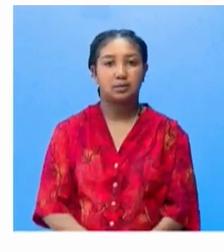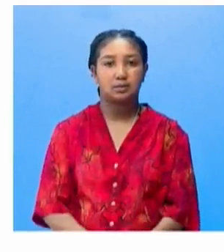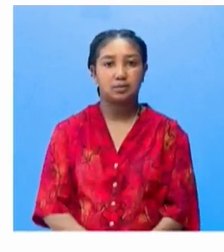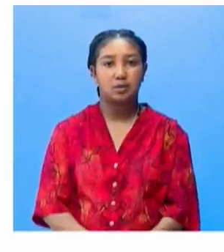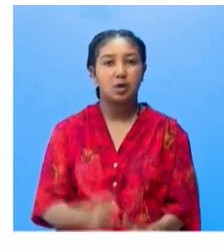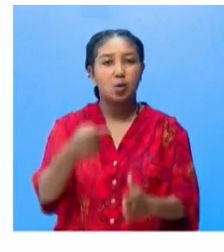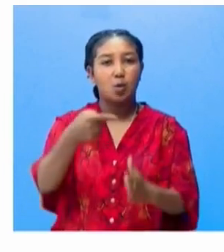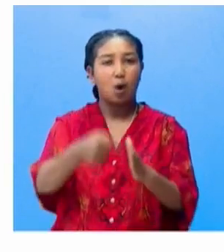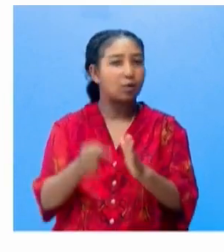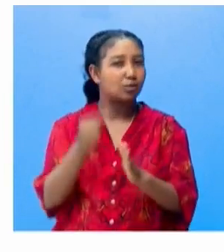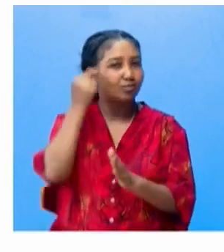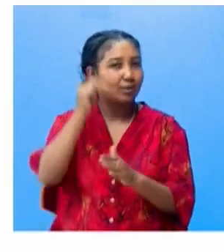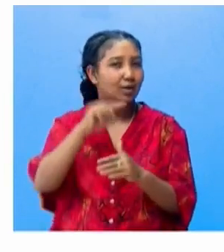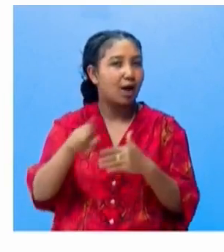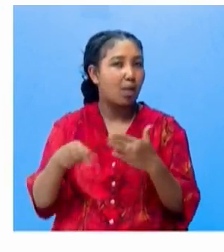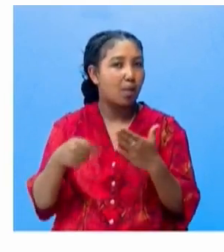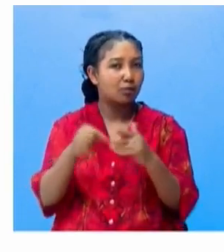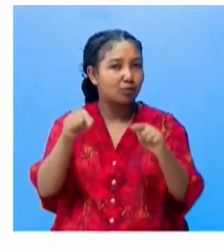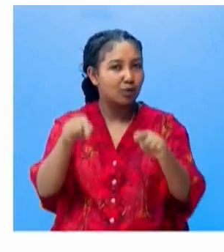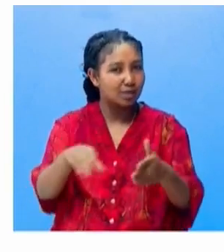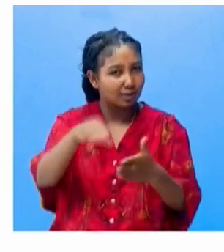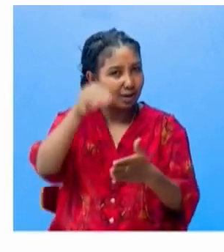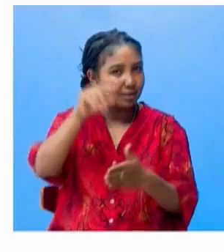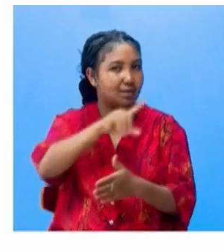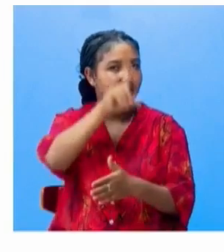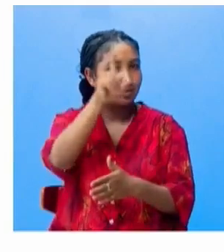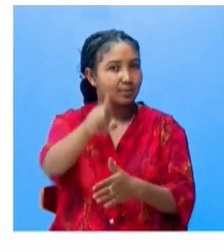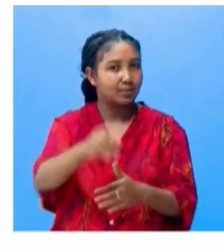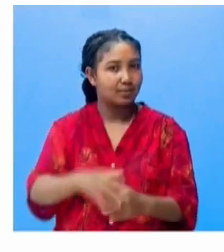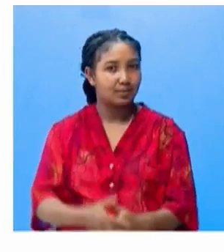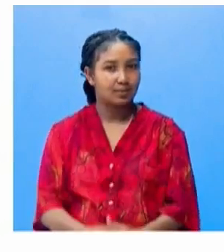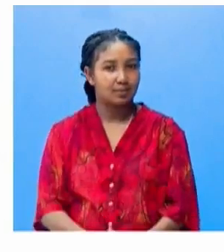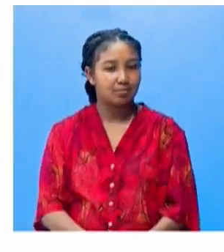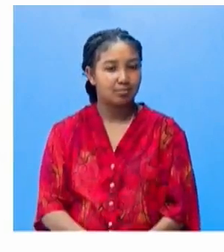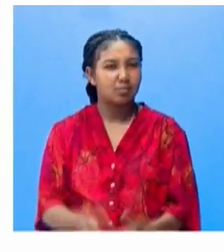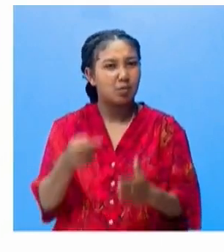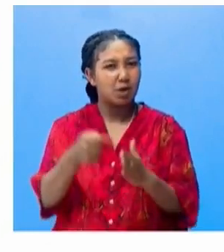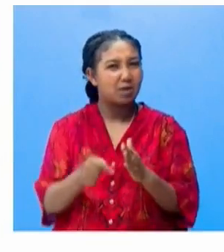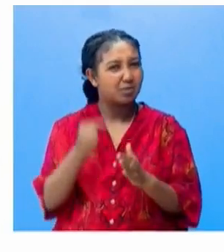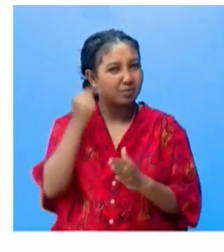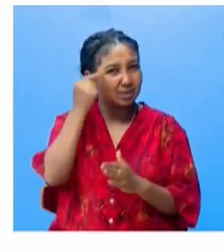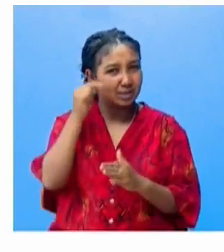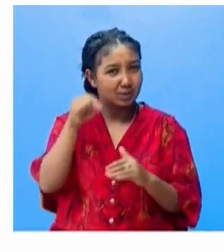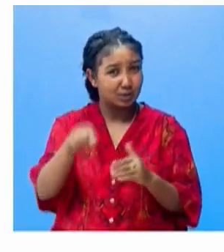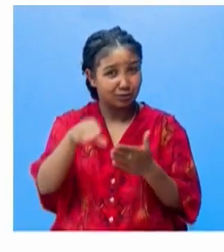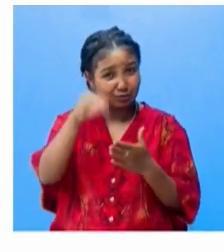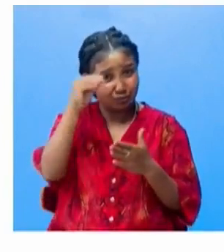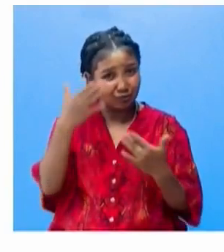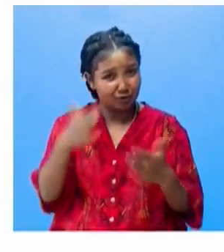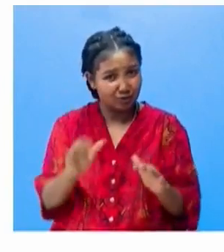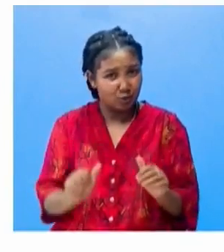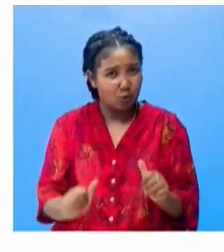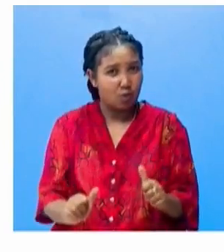What do you think about today's lesson? What do you think